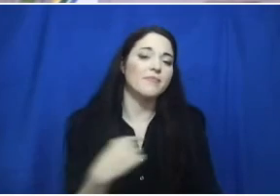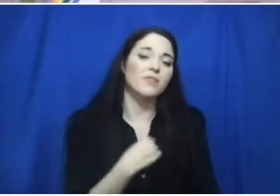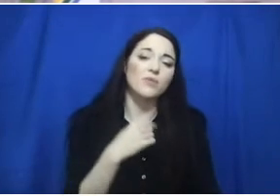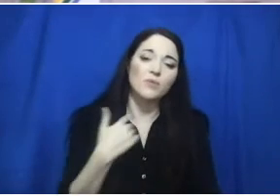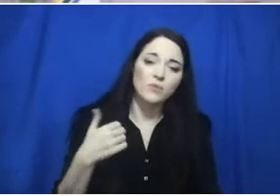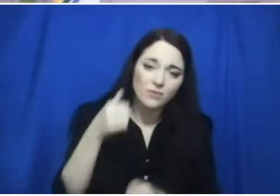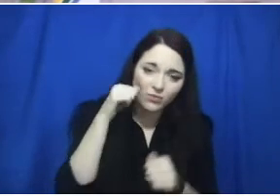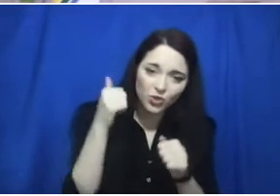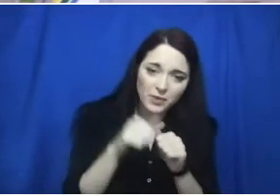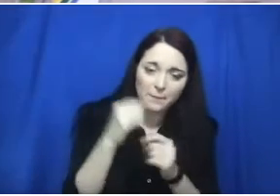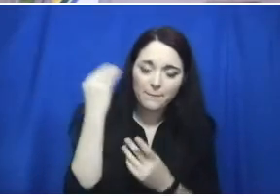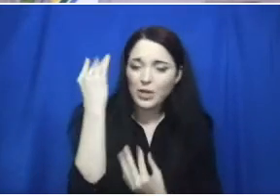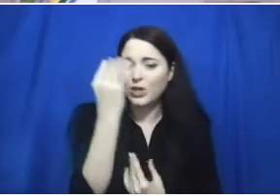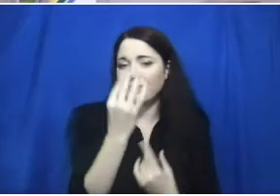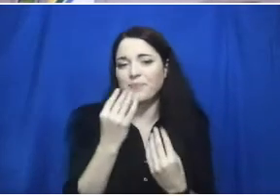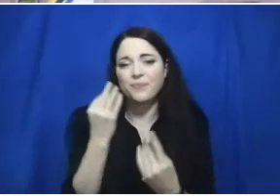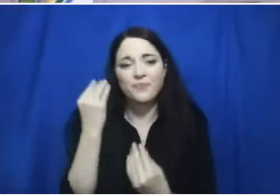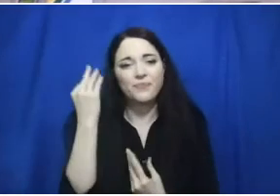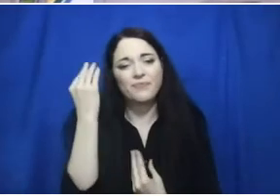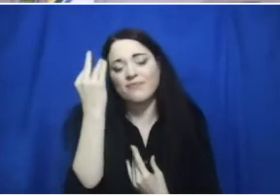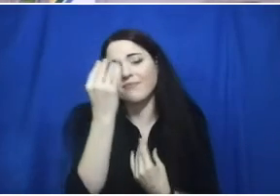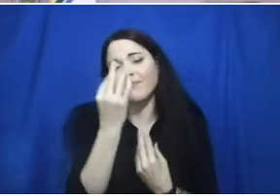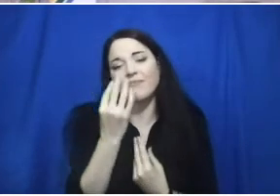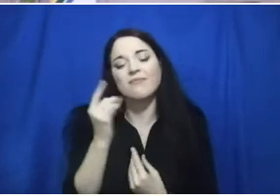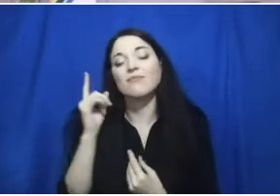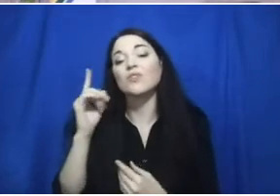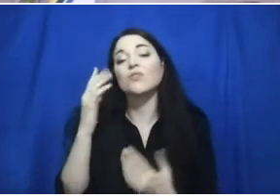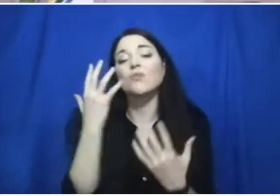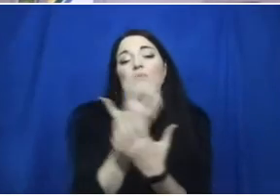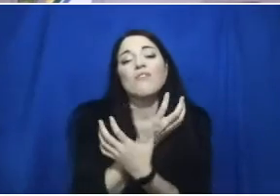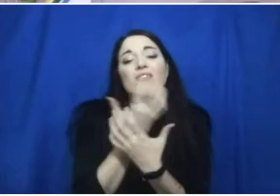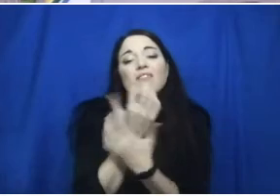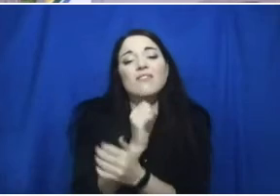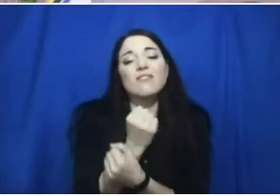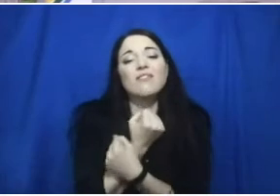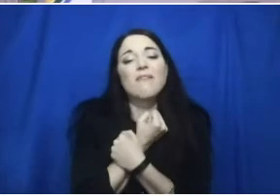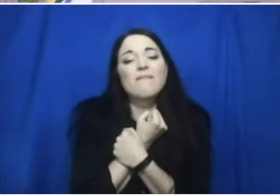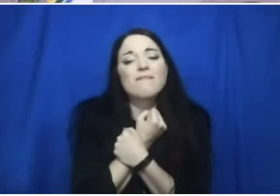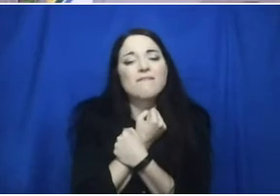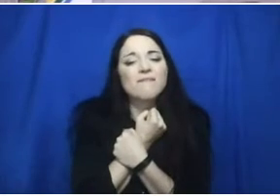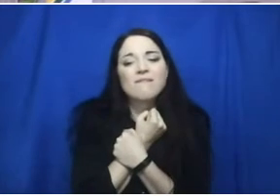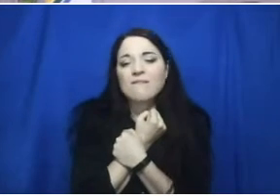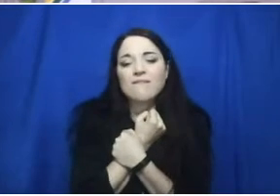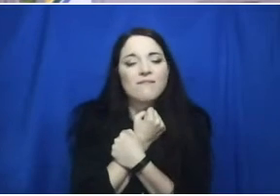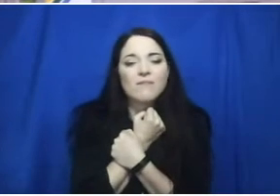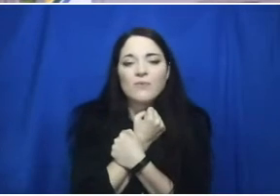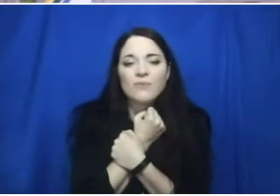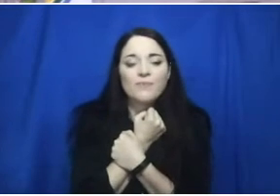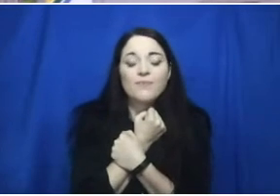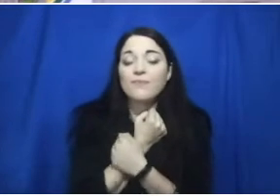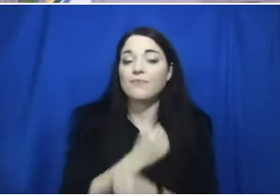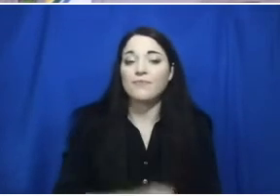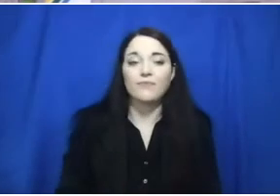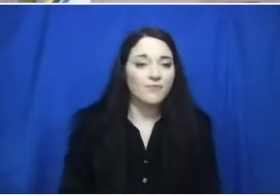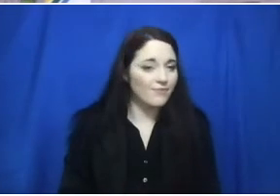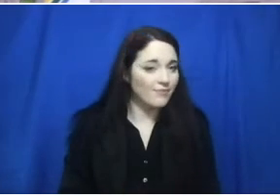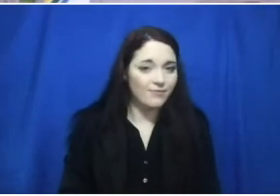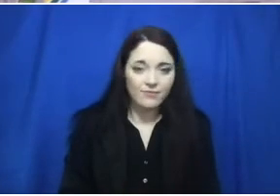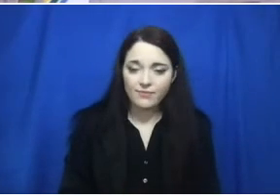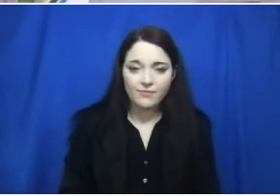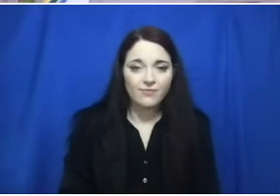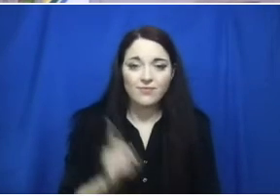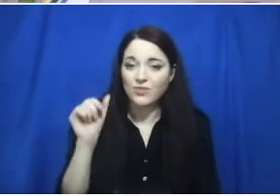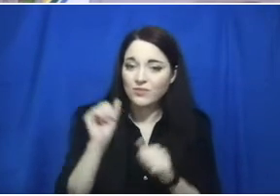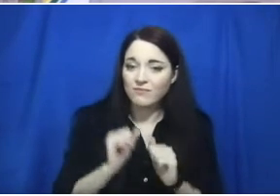remember your wondrous love. You gave your